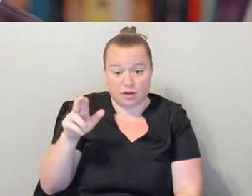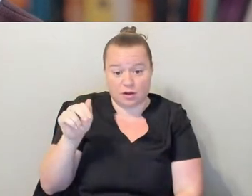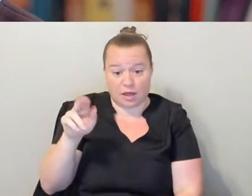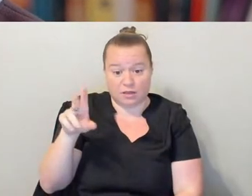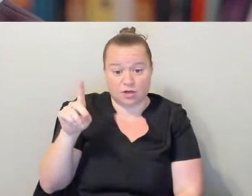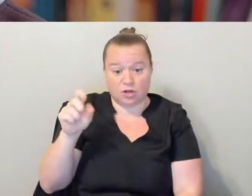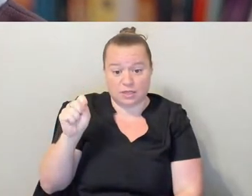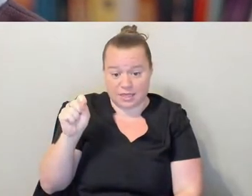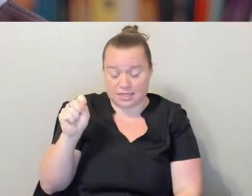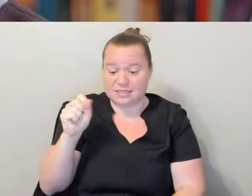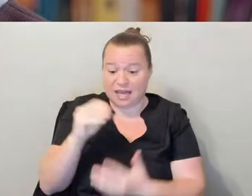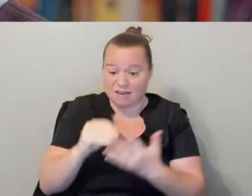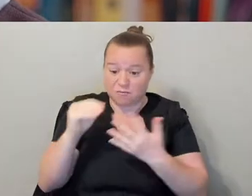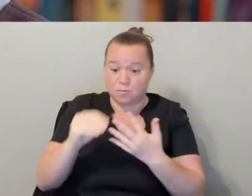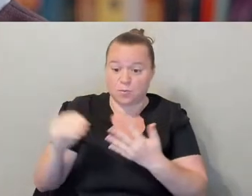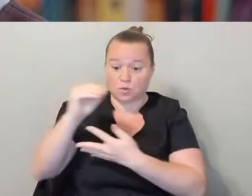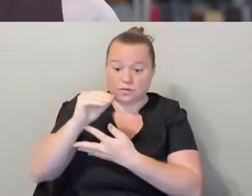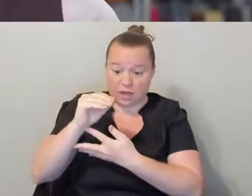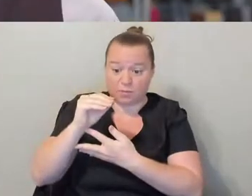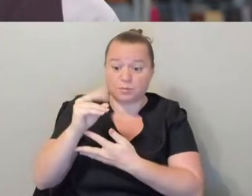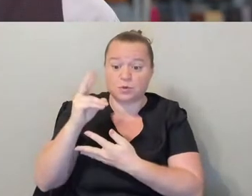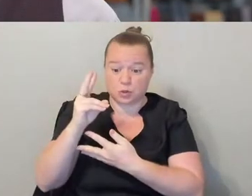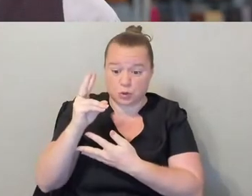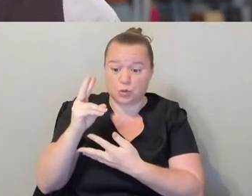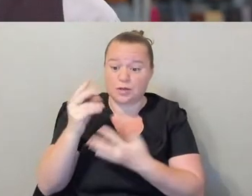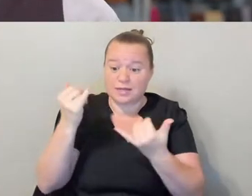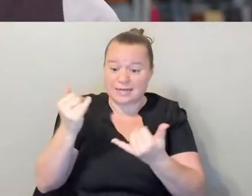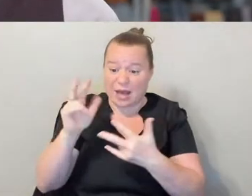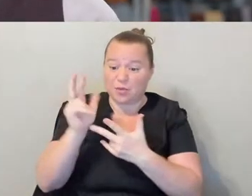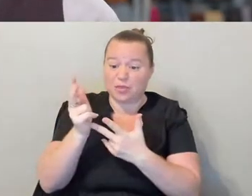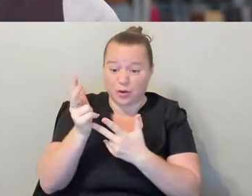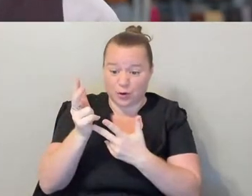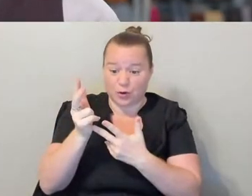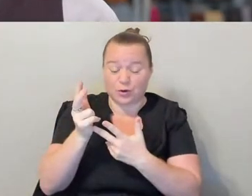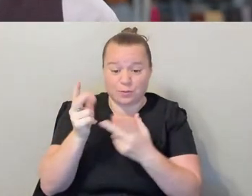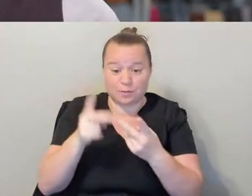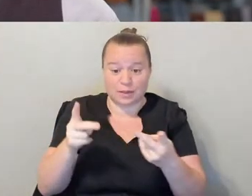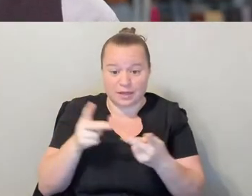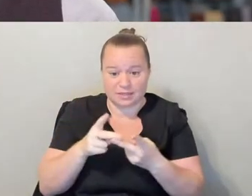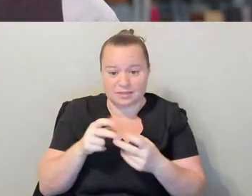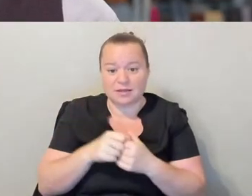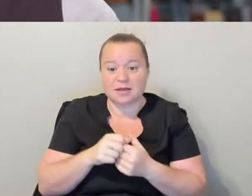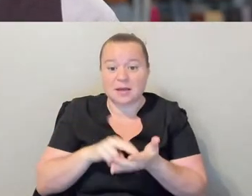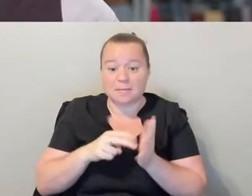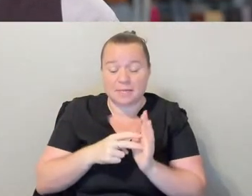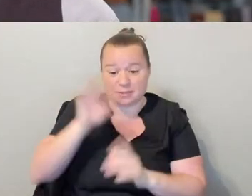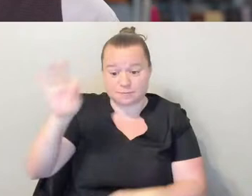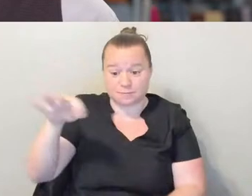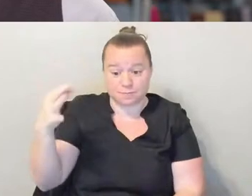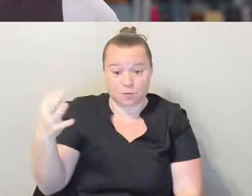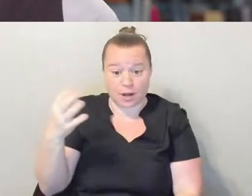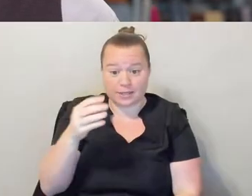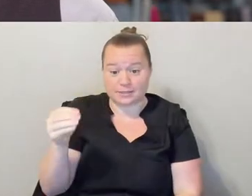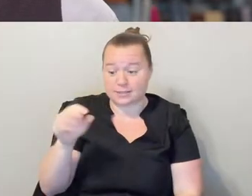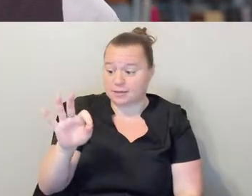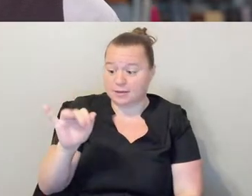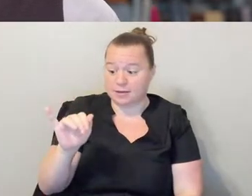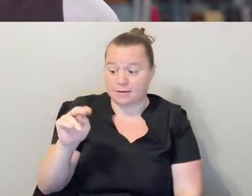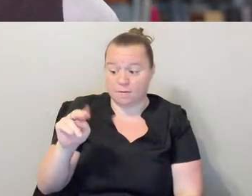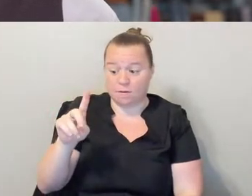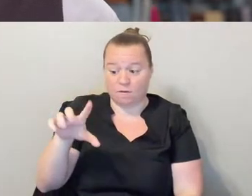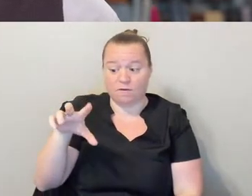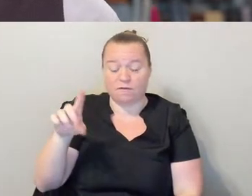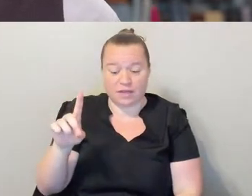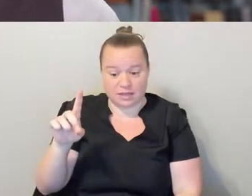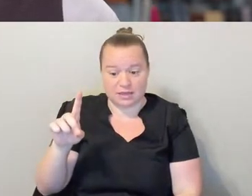spots to gain third place. This caused France and Finland to each drop one spot in the